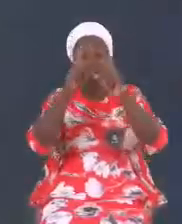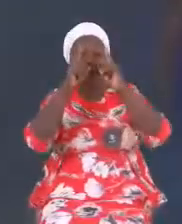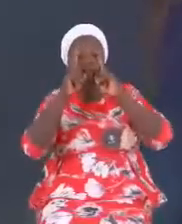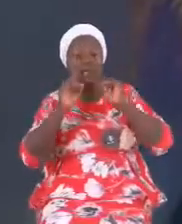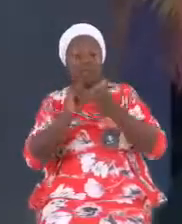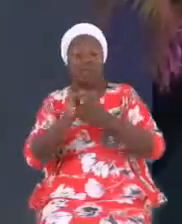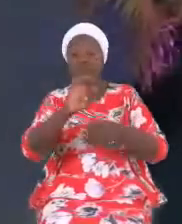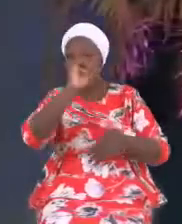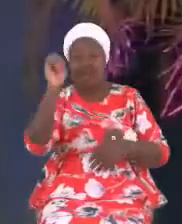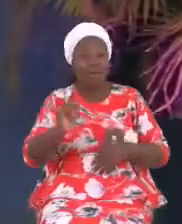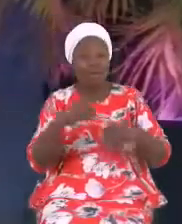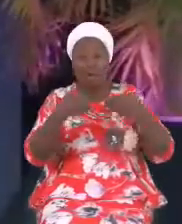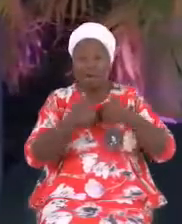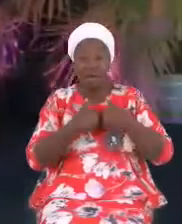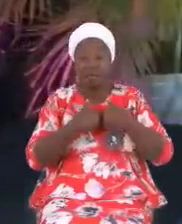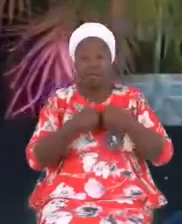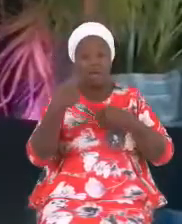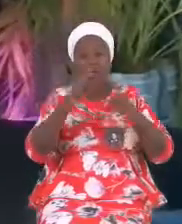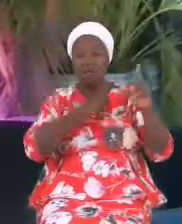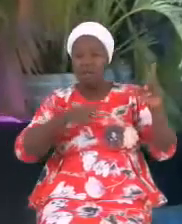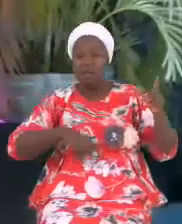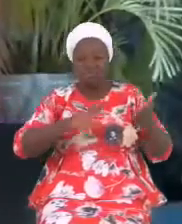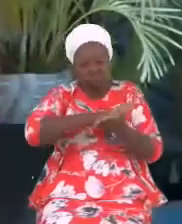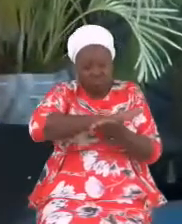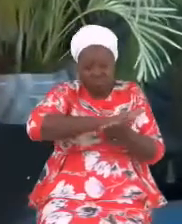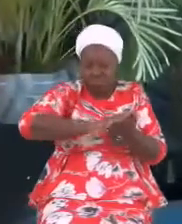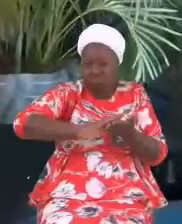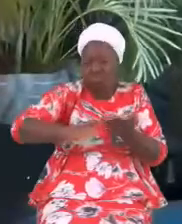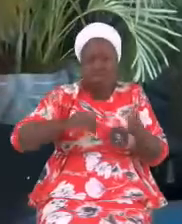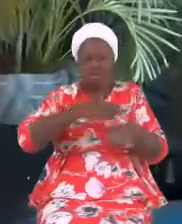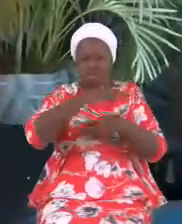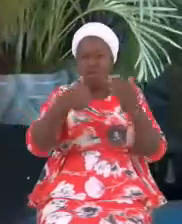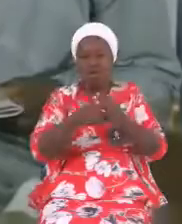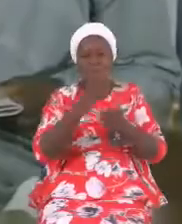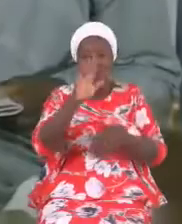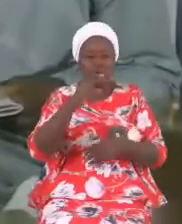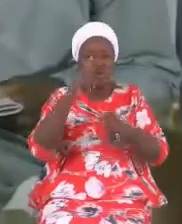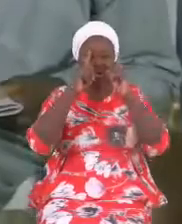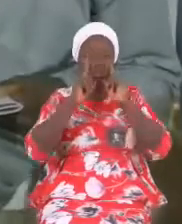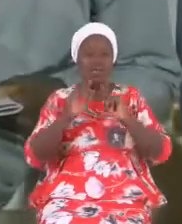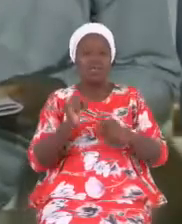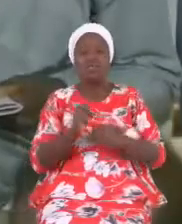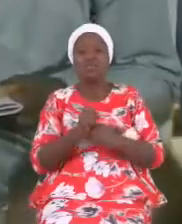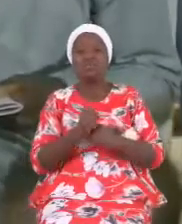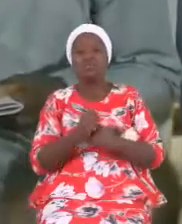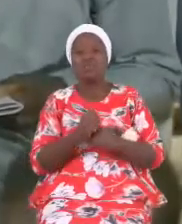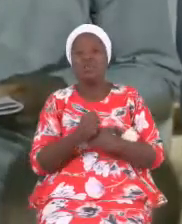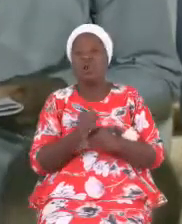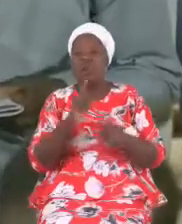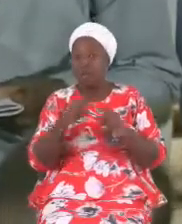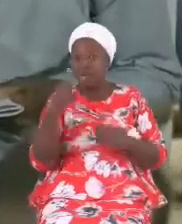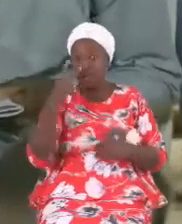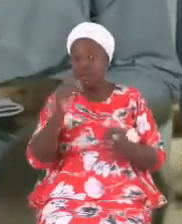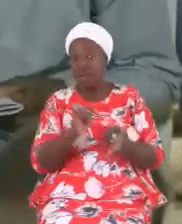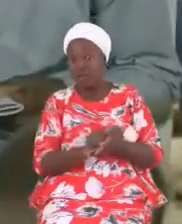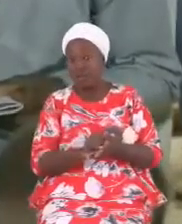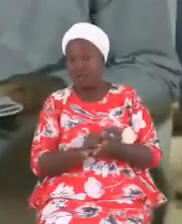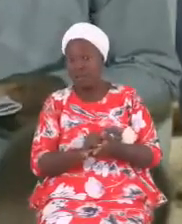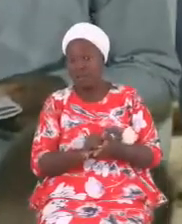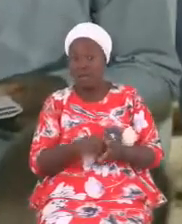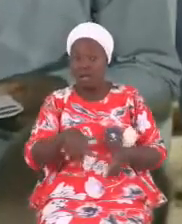ever shed, the Lord will wipe away all your tears. But look at that on the